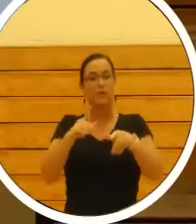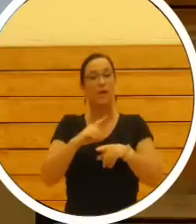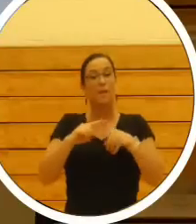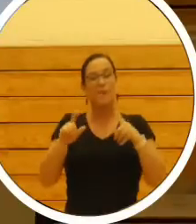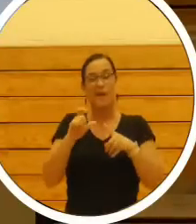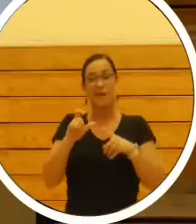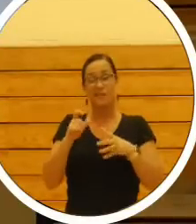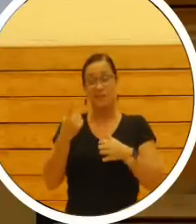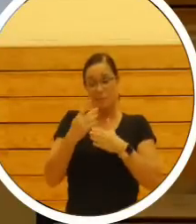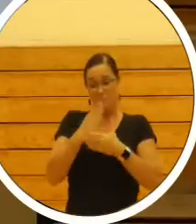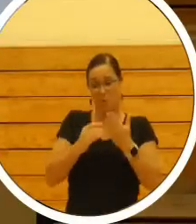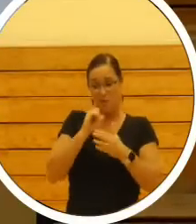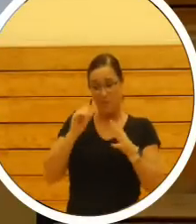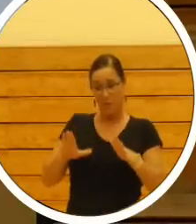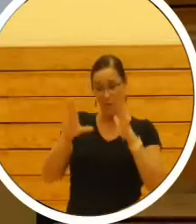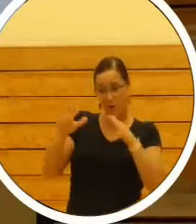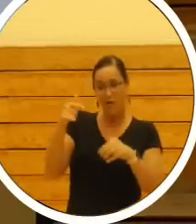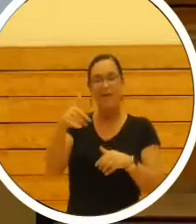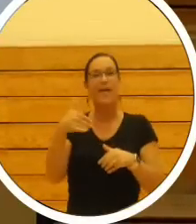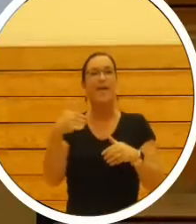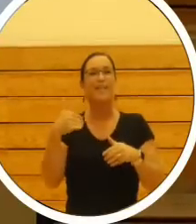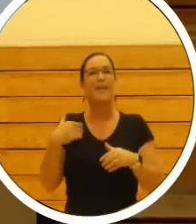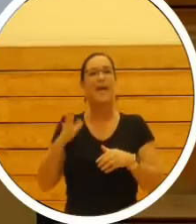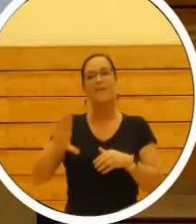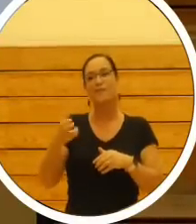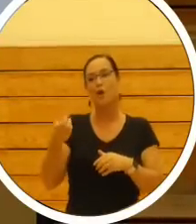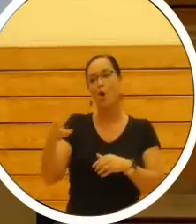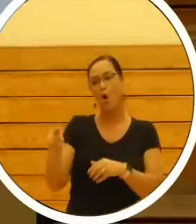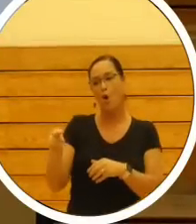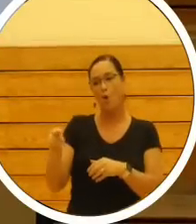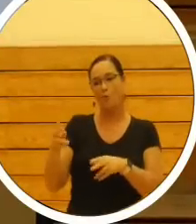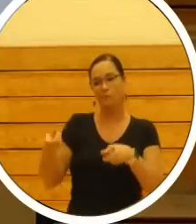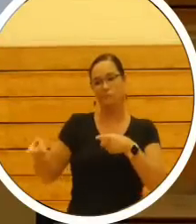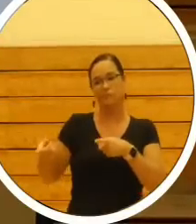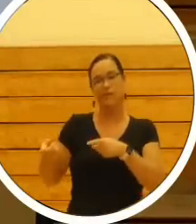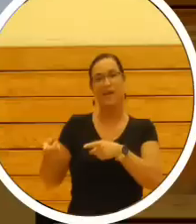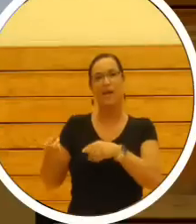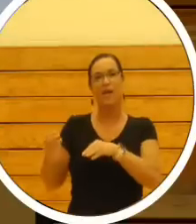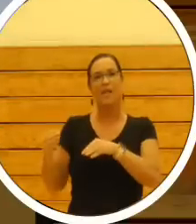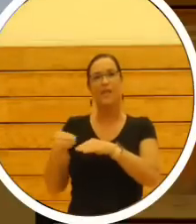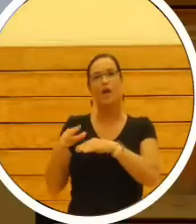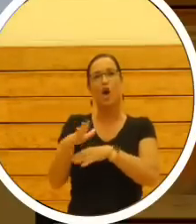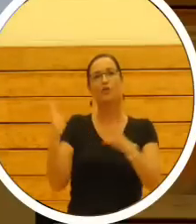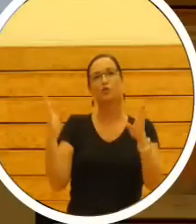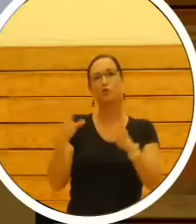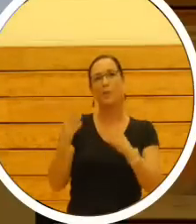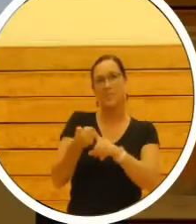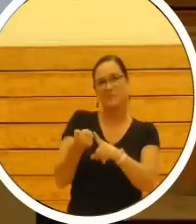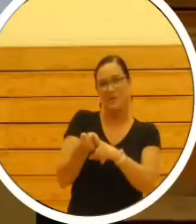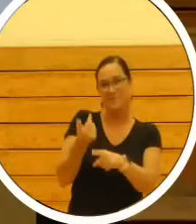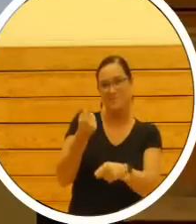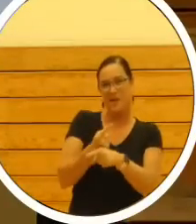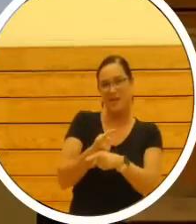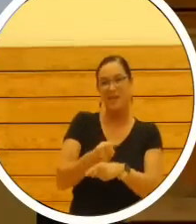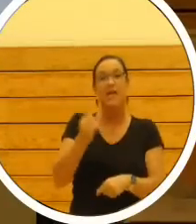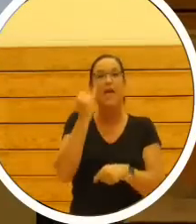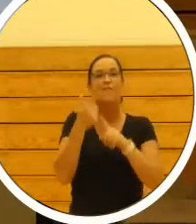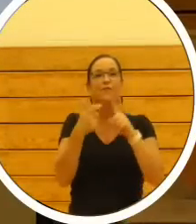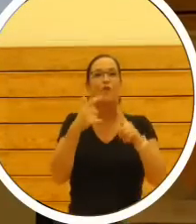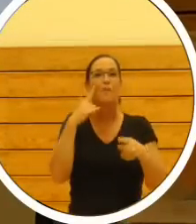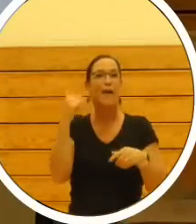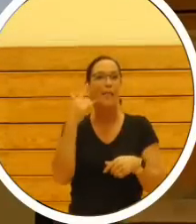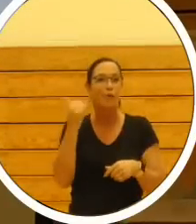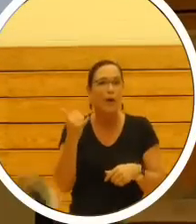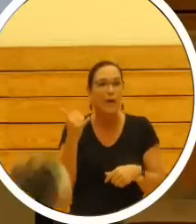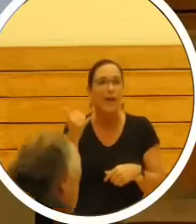wonderful thing about earthquakes is they have a mind of their own and sometimes can cause trouble on their own as well, right? So if you're from California,